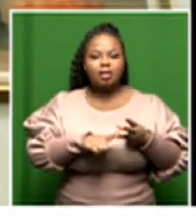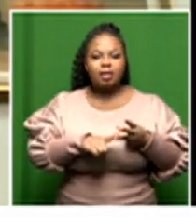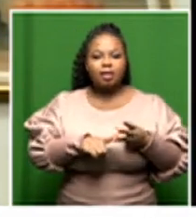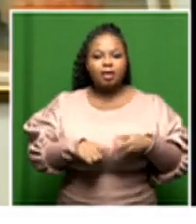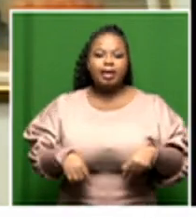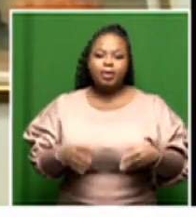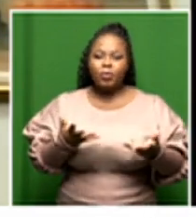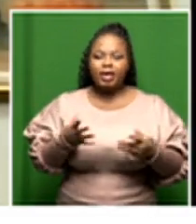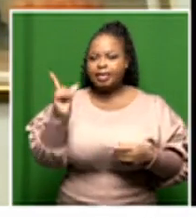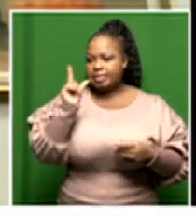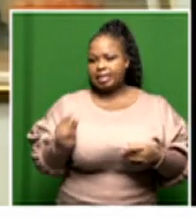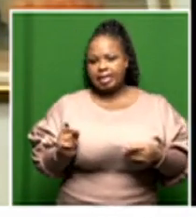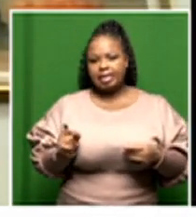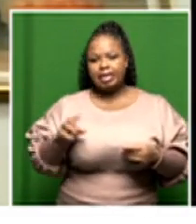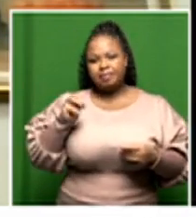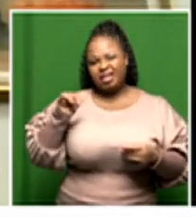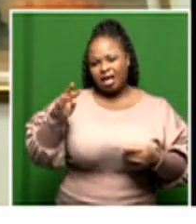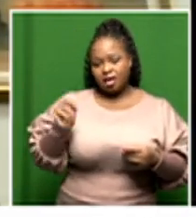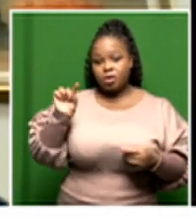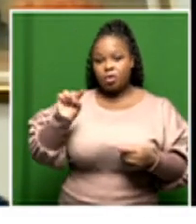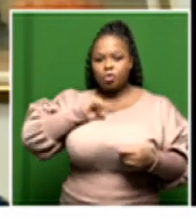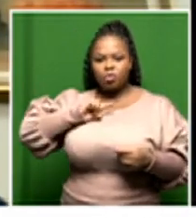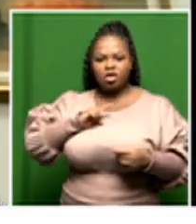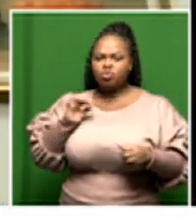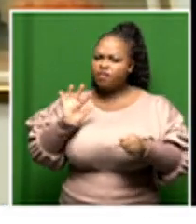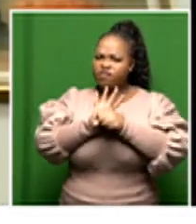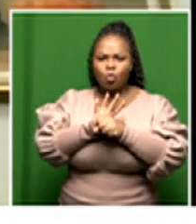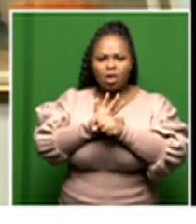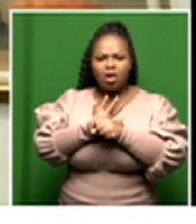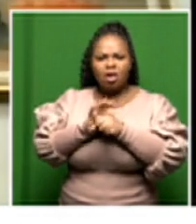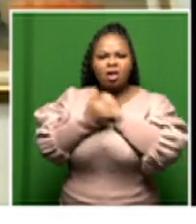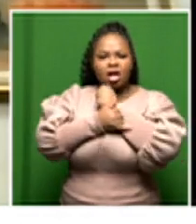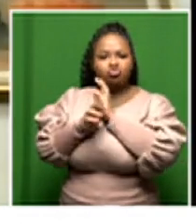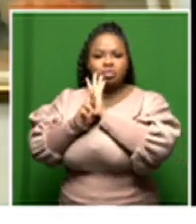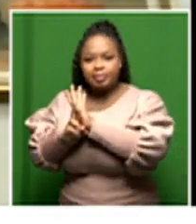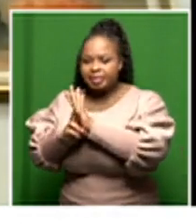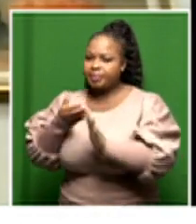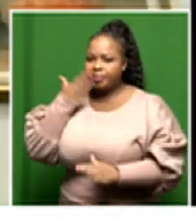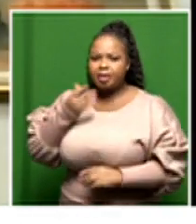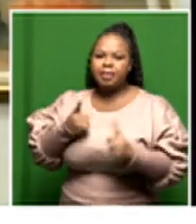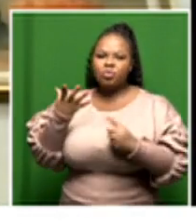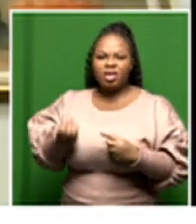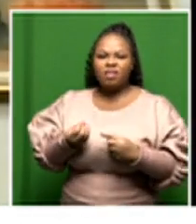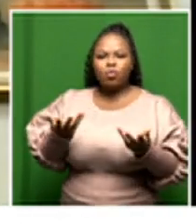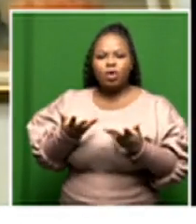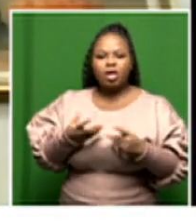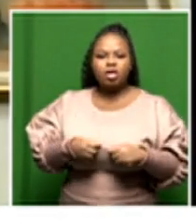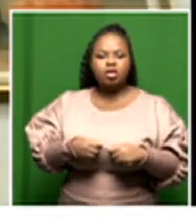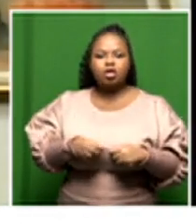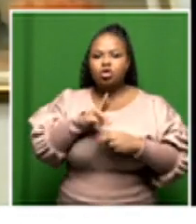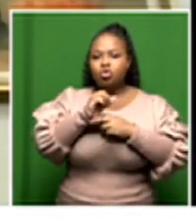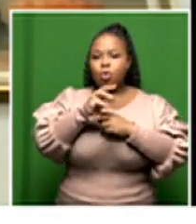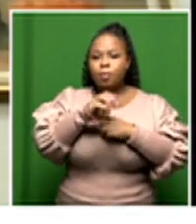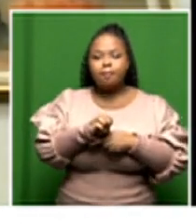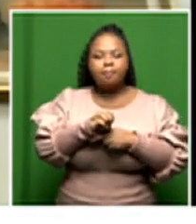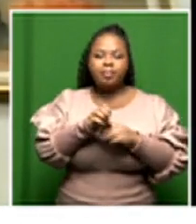Milan in Italy, which is a consulate. It's not a full embassy. We do have an embassy in Rome, and clearly Rome is going